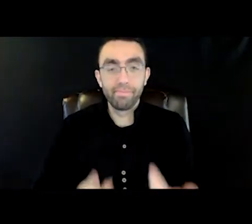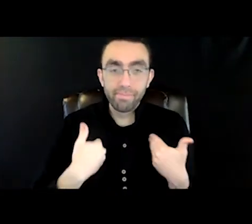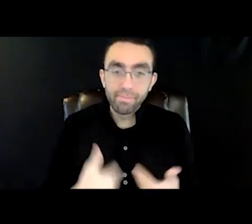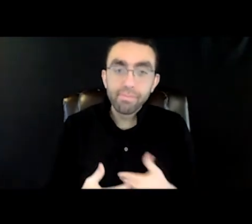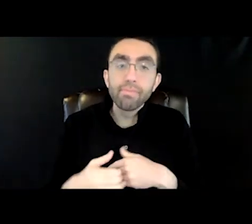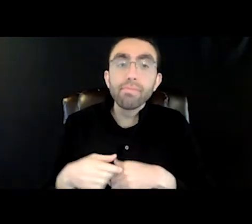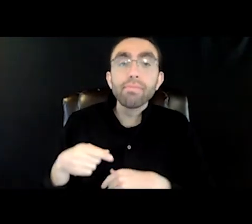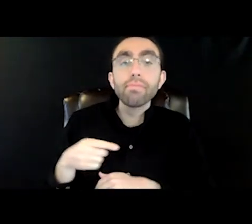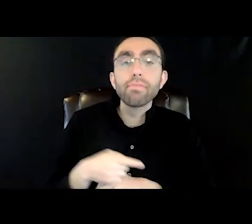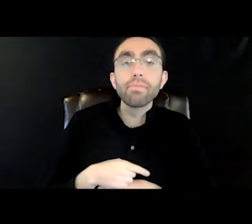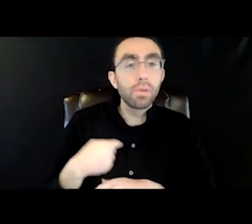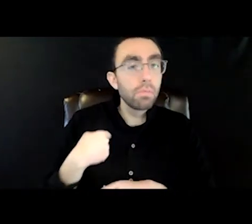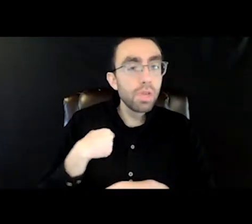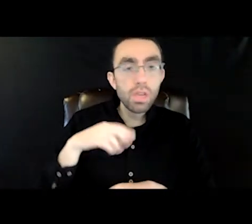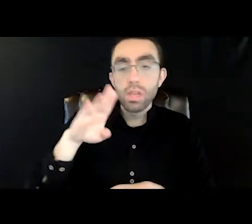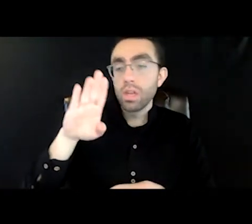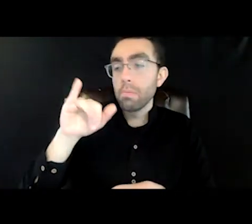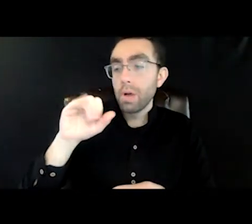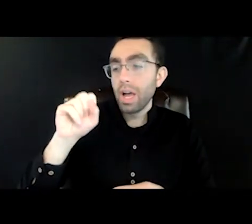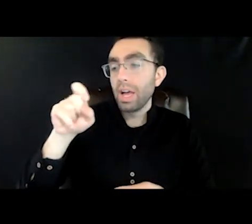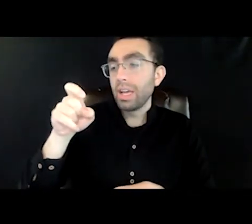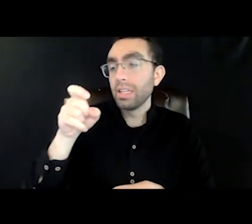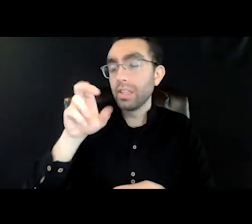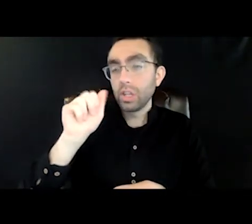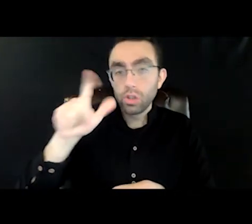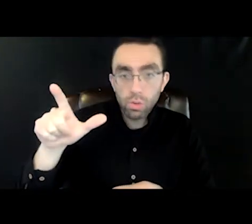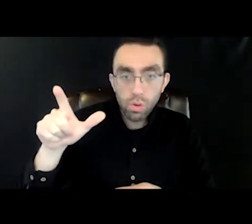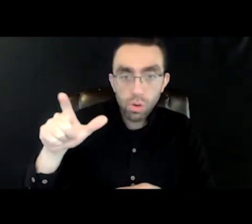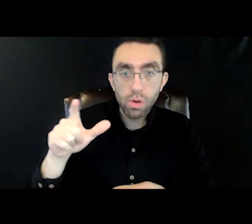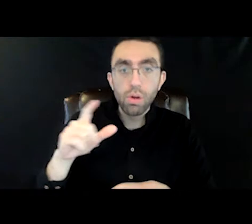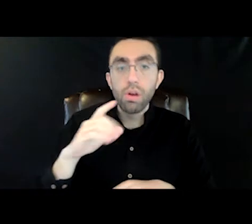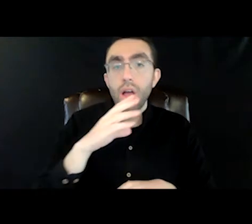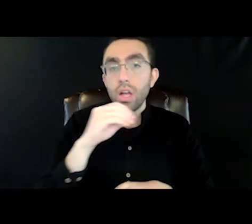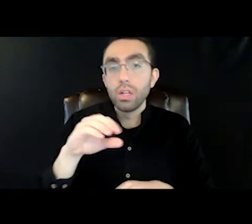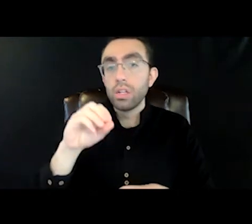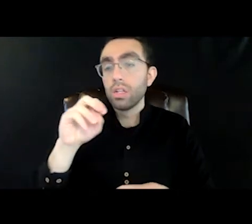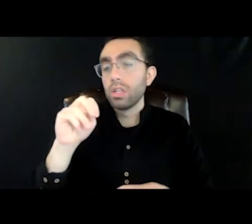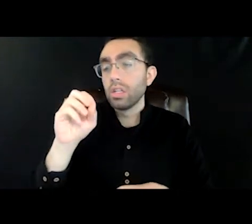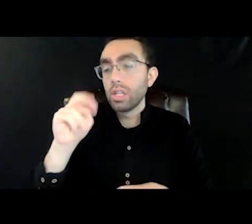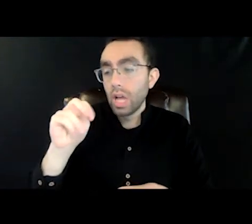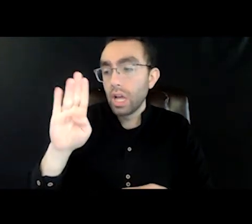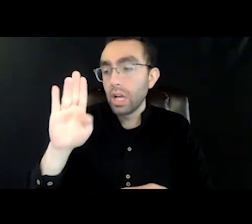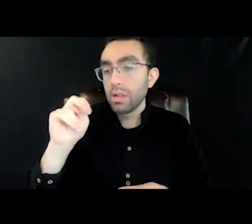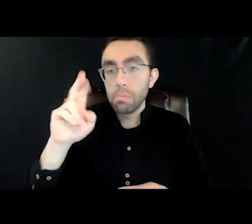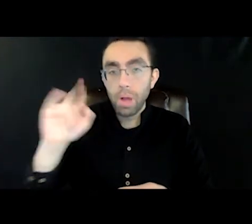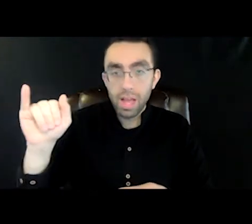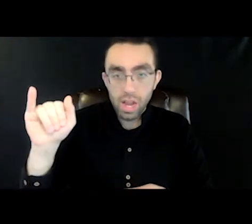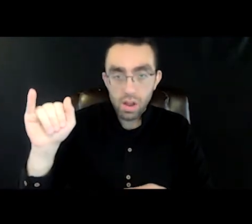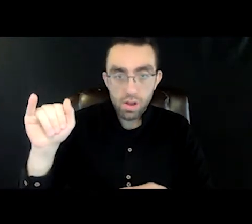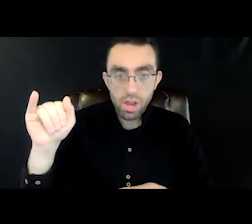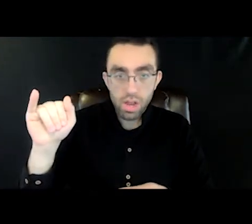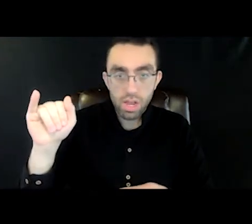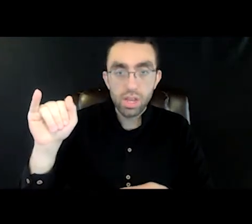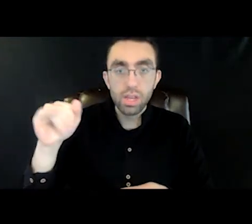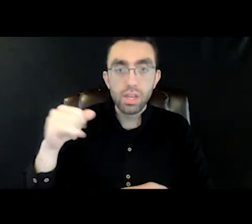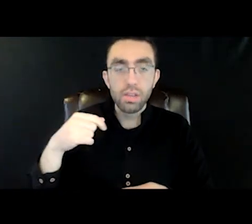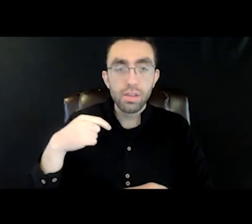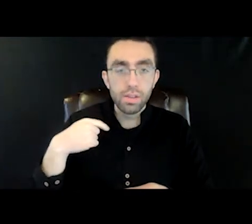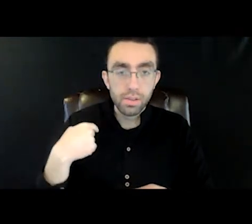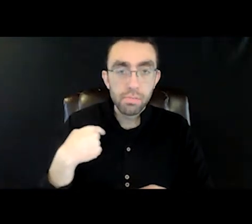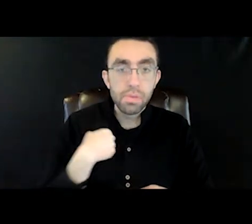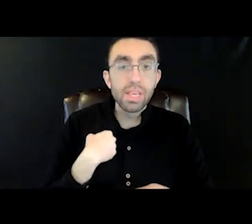Like they said, I'm a bisexual non-binary organizer from South Minneapolis on Dakota land. And I'm